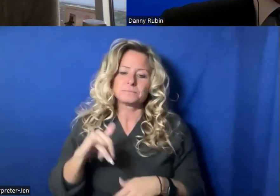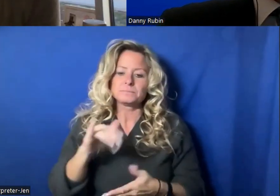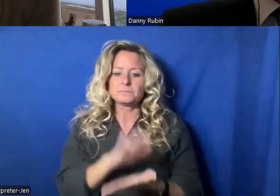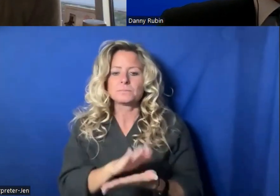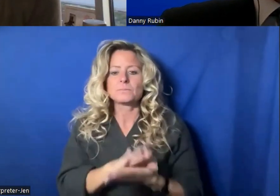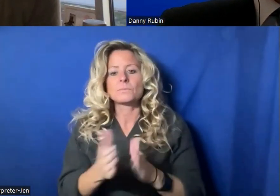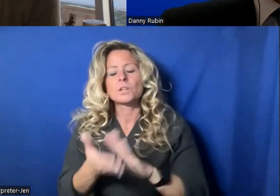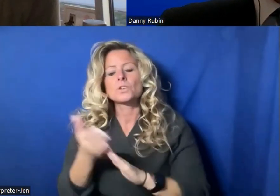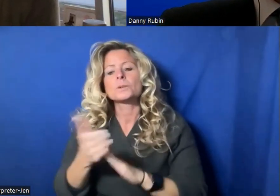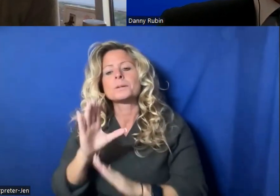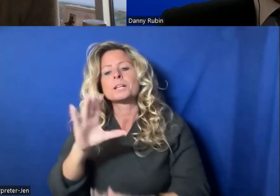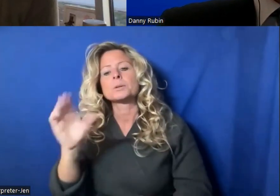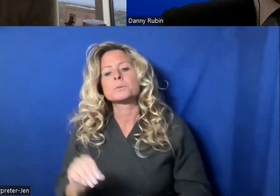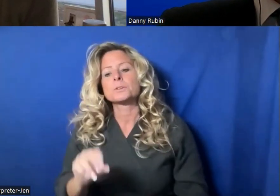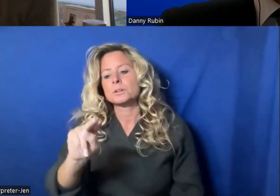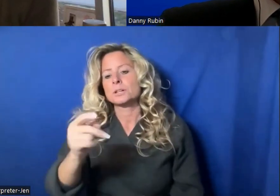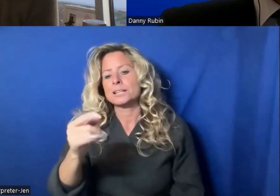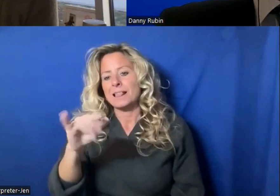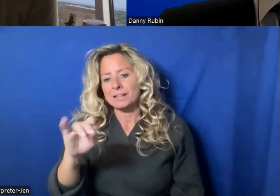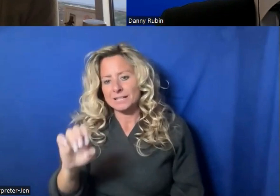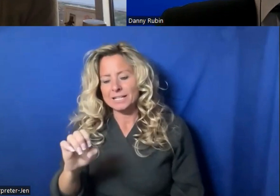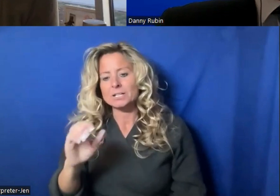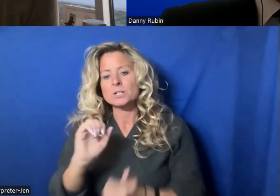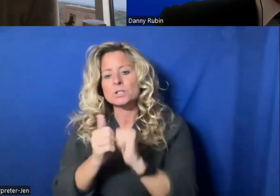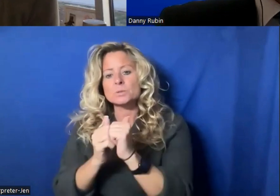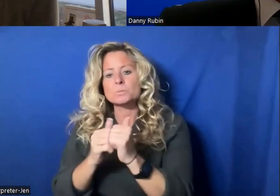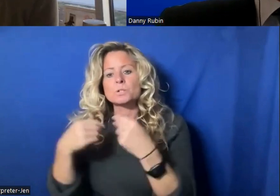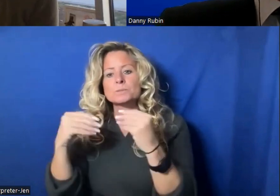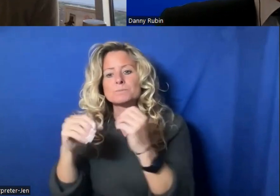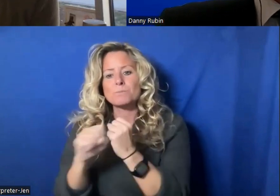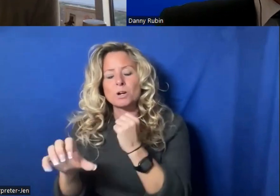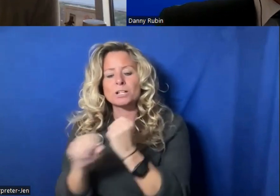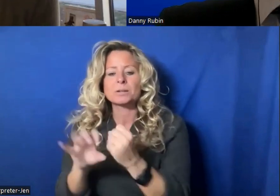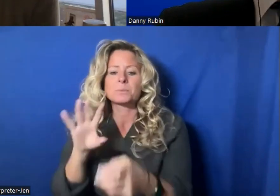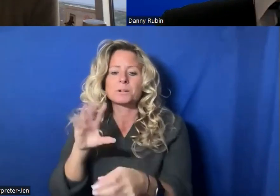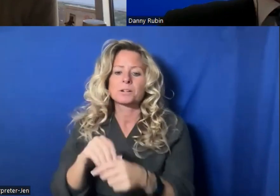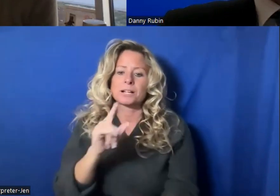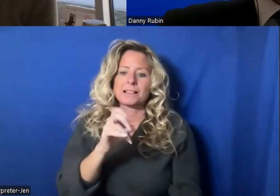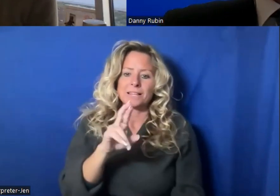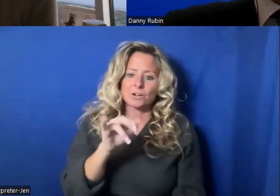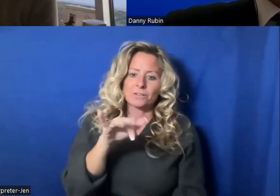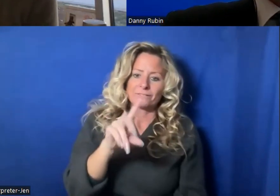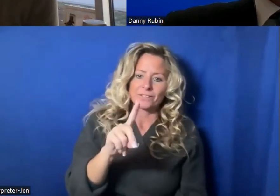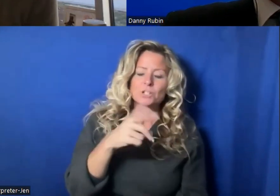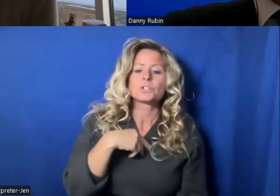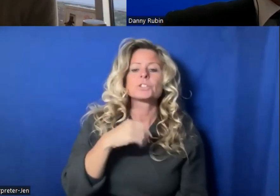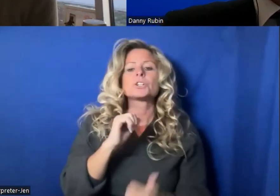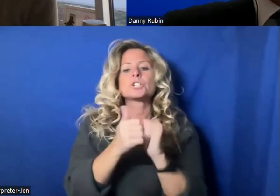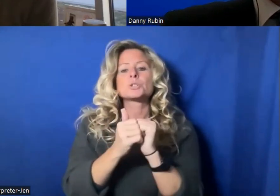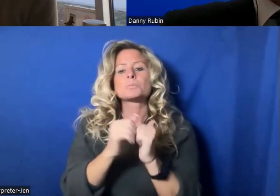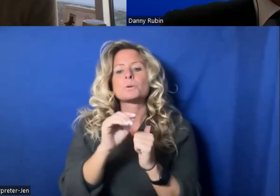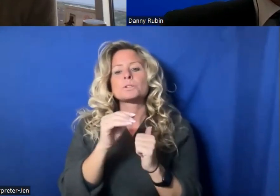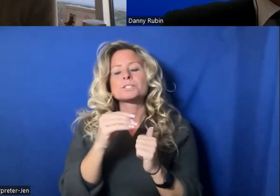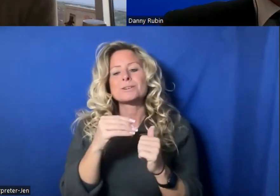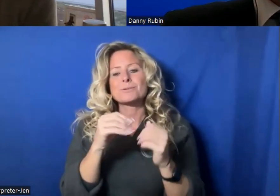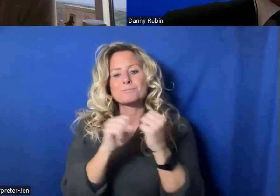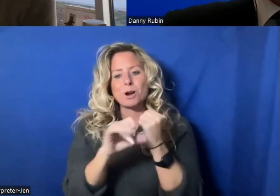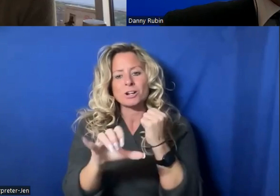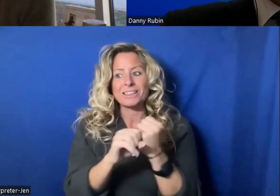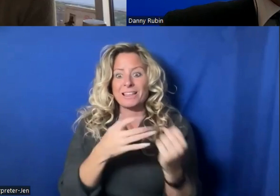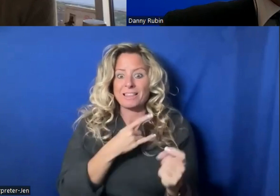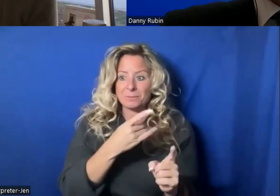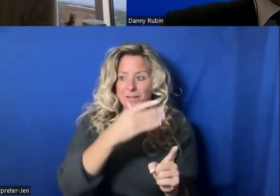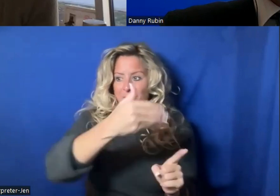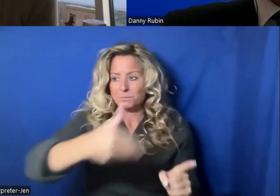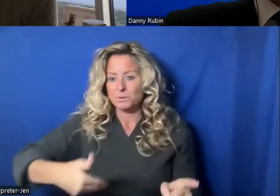was run by a company called Nelligan Sports Marketing, who is now part of Learfield Sports Marketing. So they liked me there, and so they hired me and then